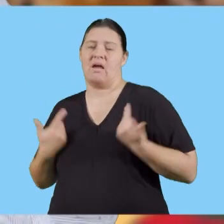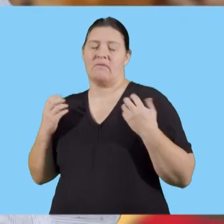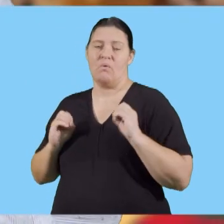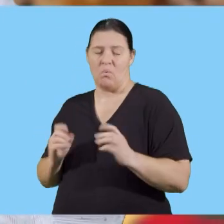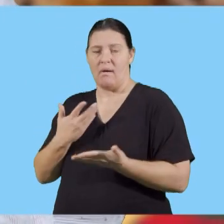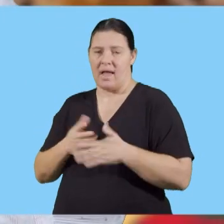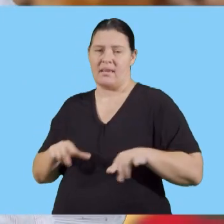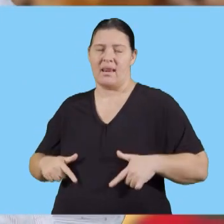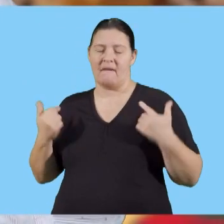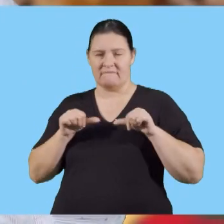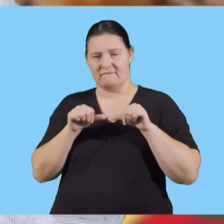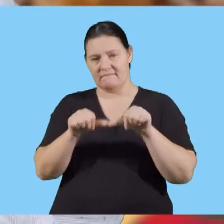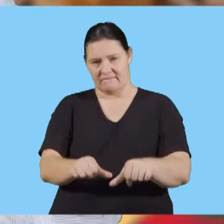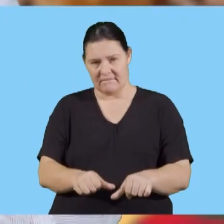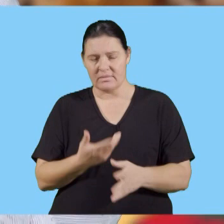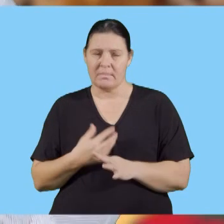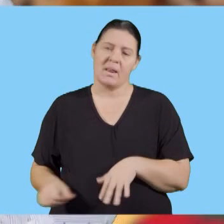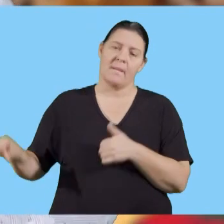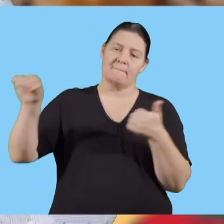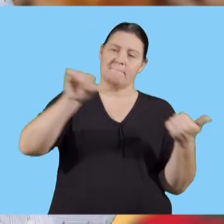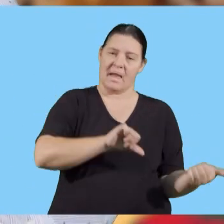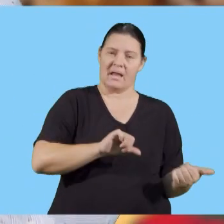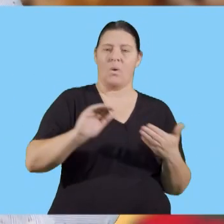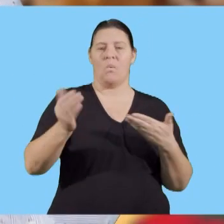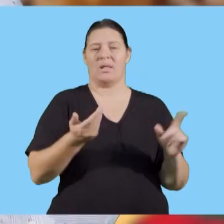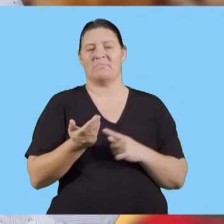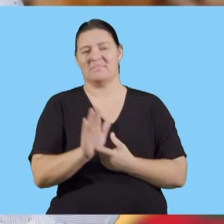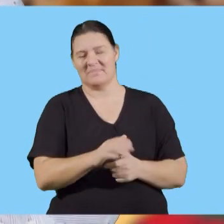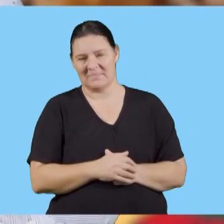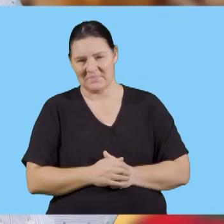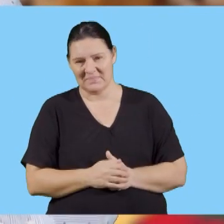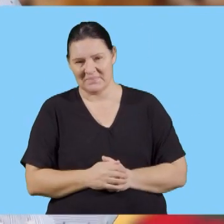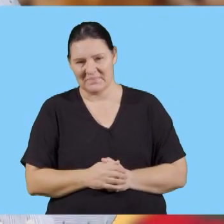for survival, which takes us back to our welcome slide.